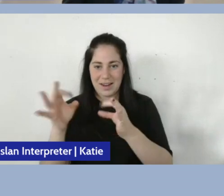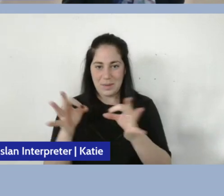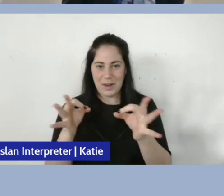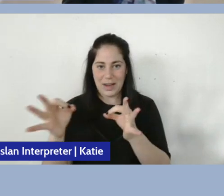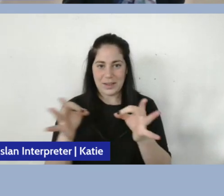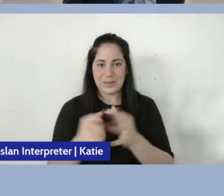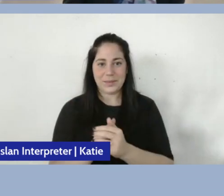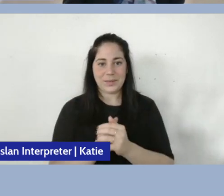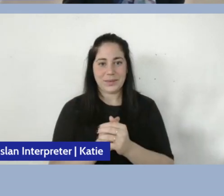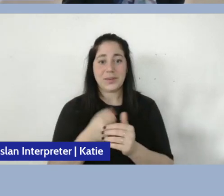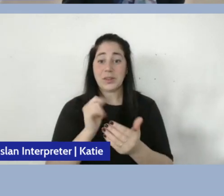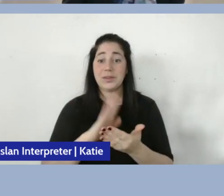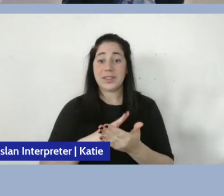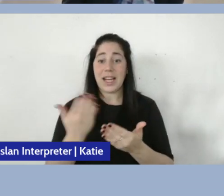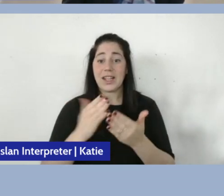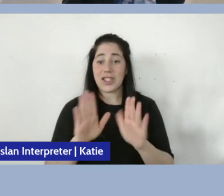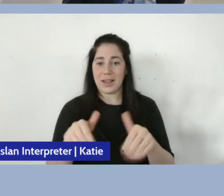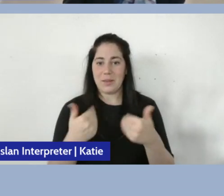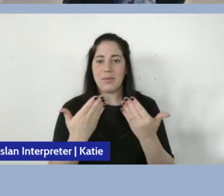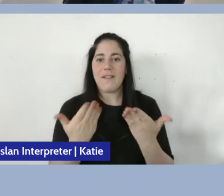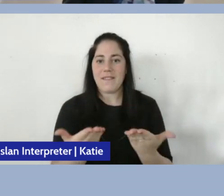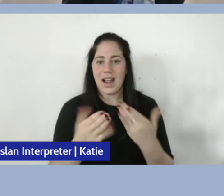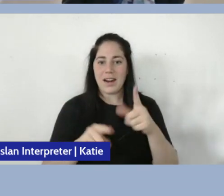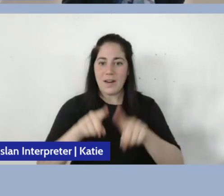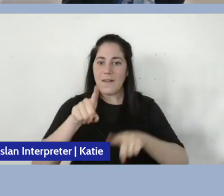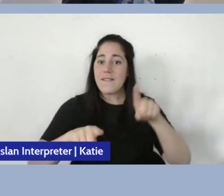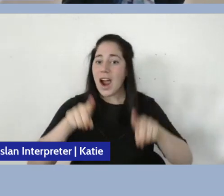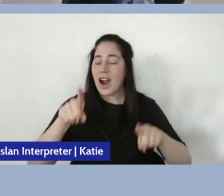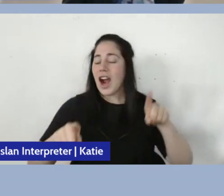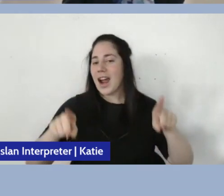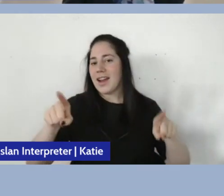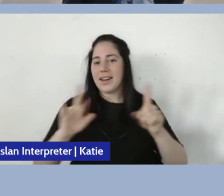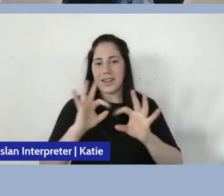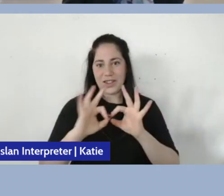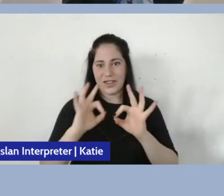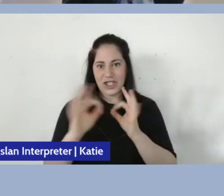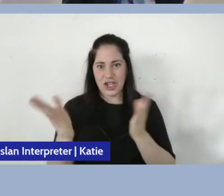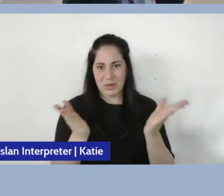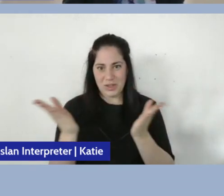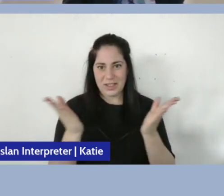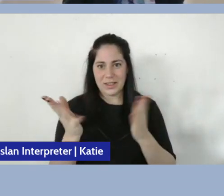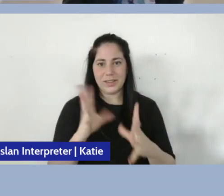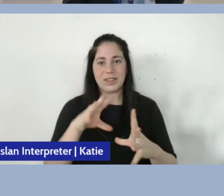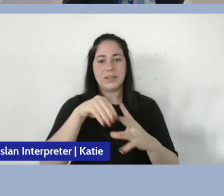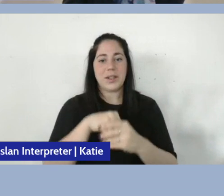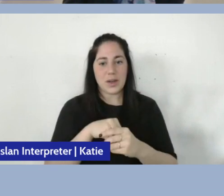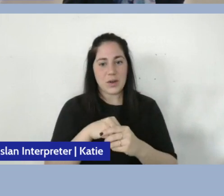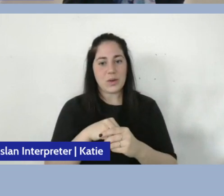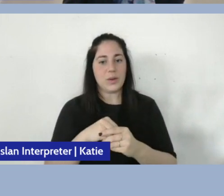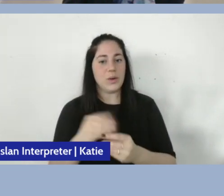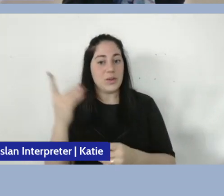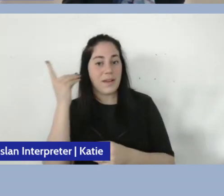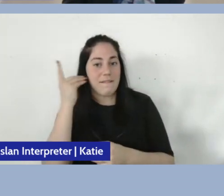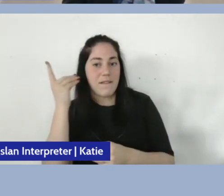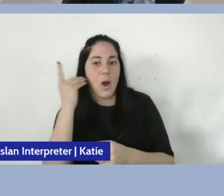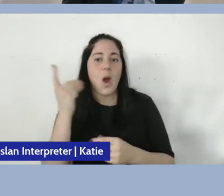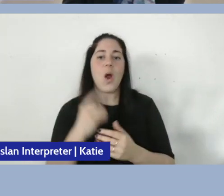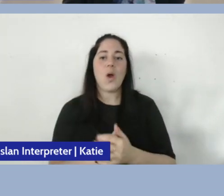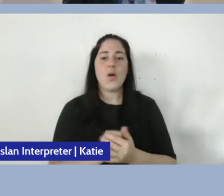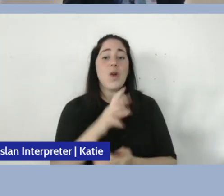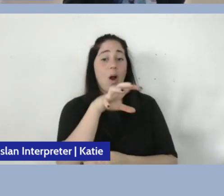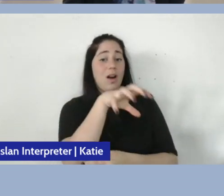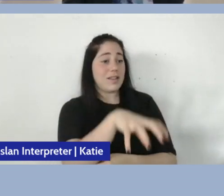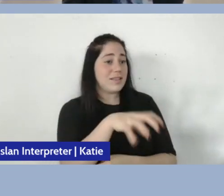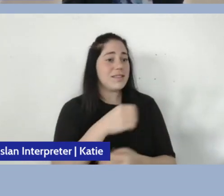actually provided a range of interpreting services through that measure, which includes phone, on-site video interpreting,